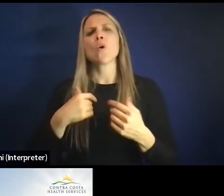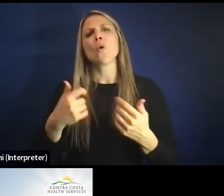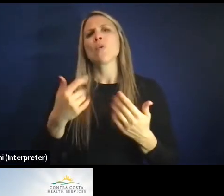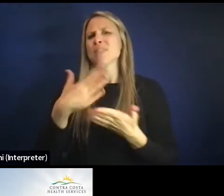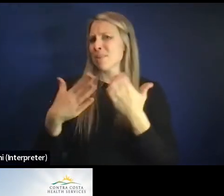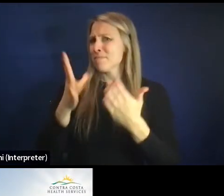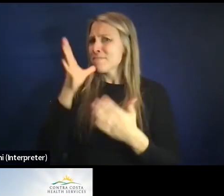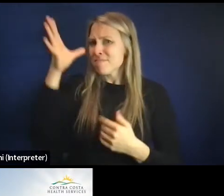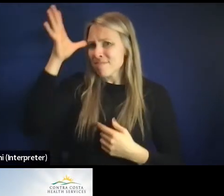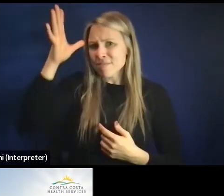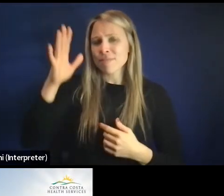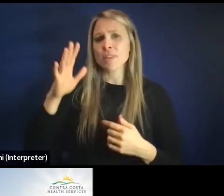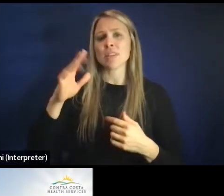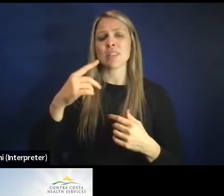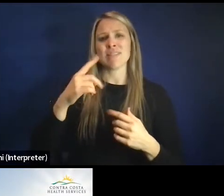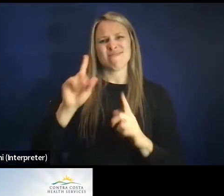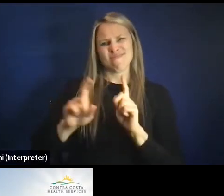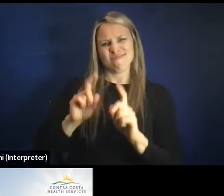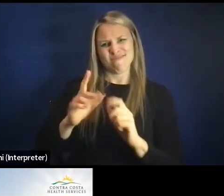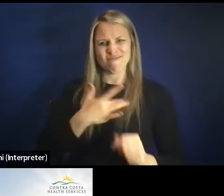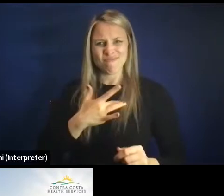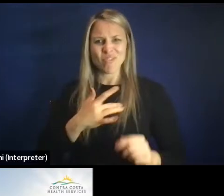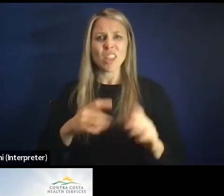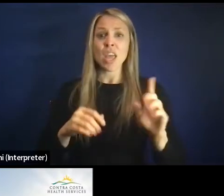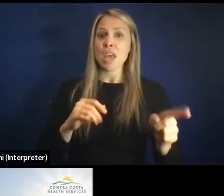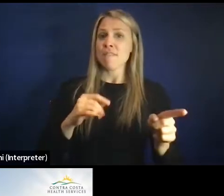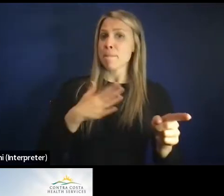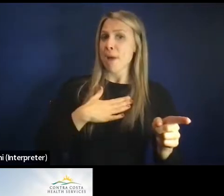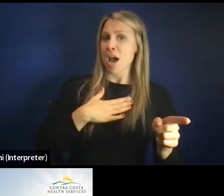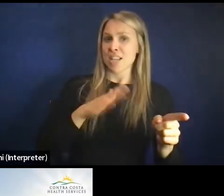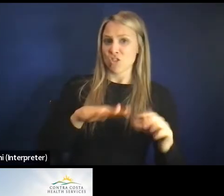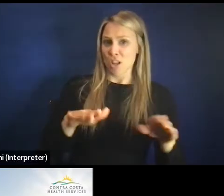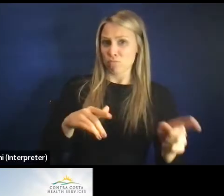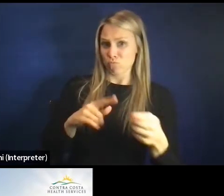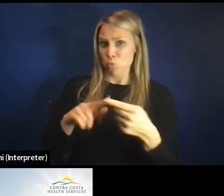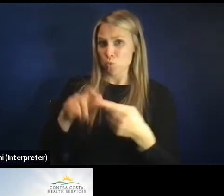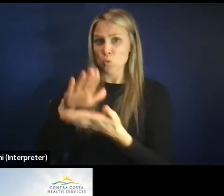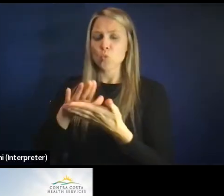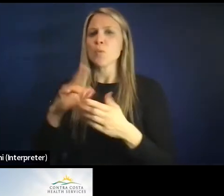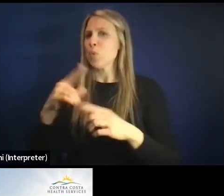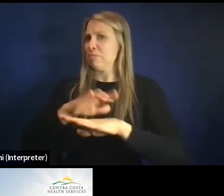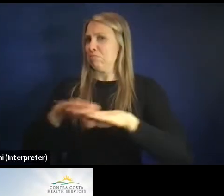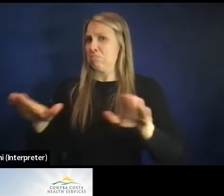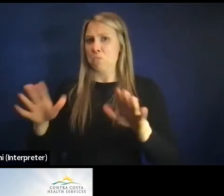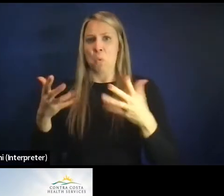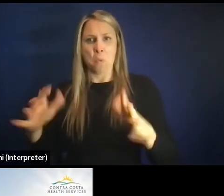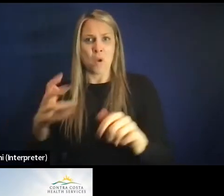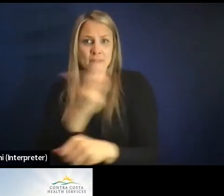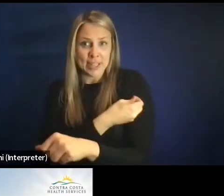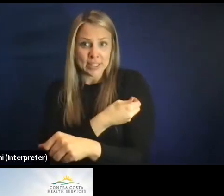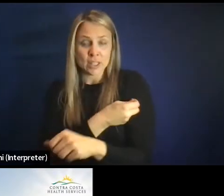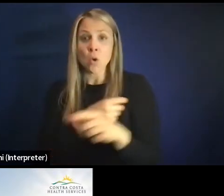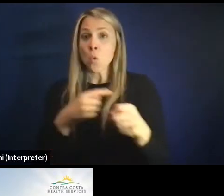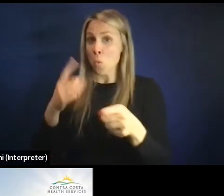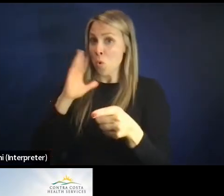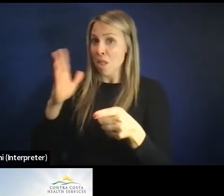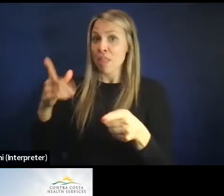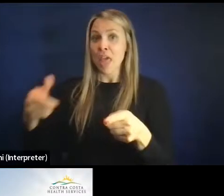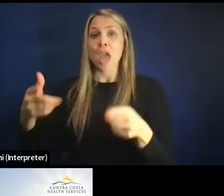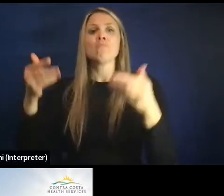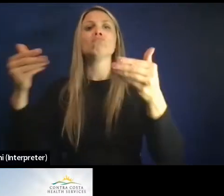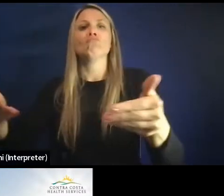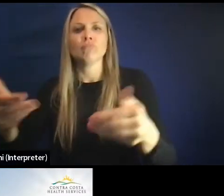ask if they send their child to school, is there any chance, and they don't want their child vaccinated, is there a chance that their child will get